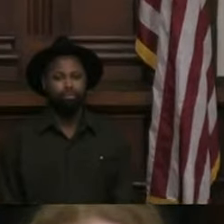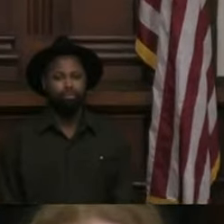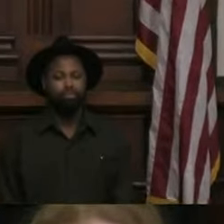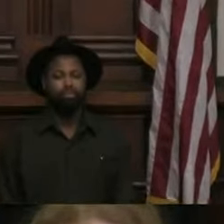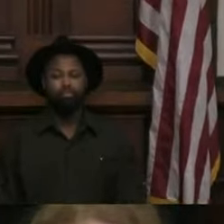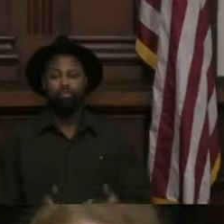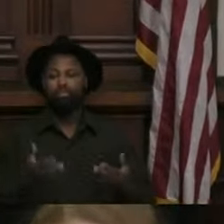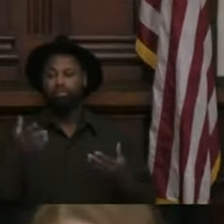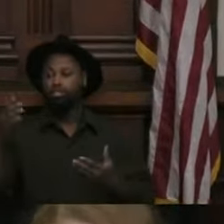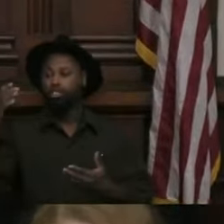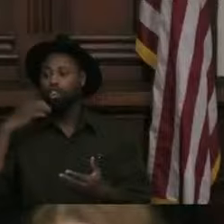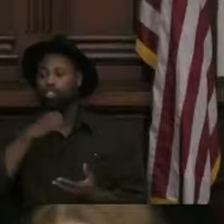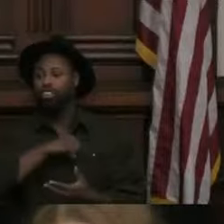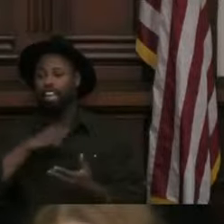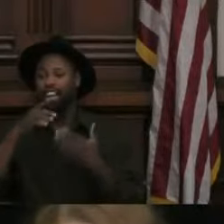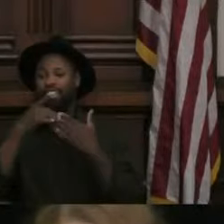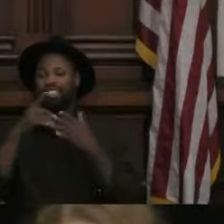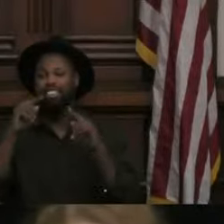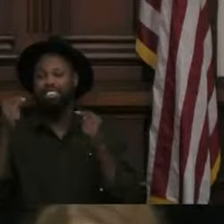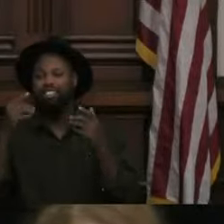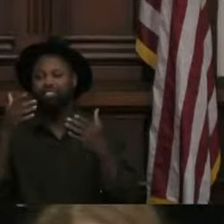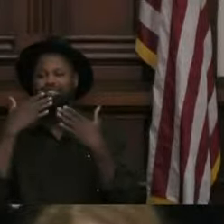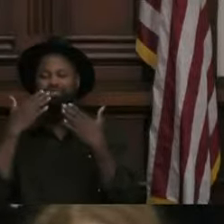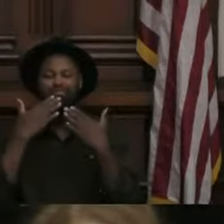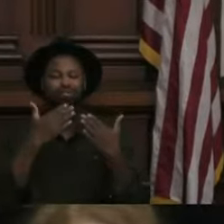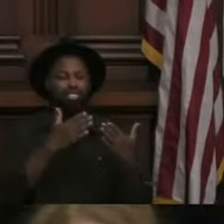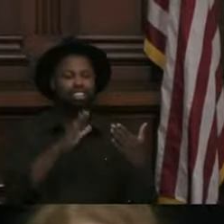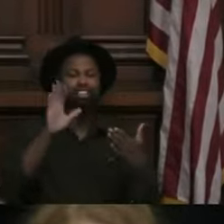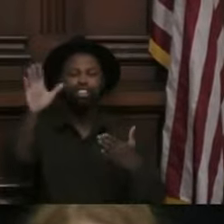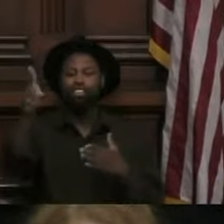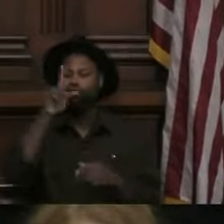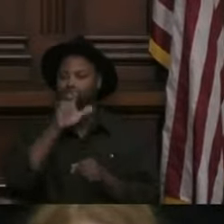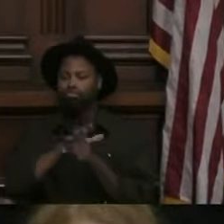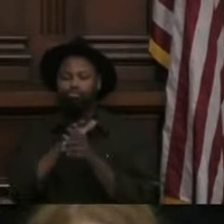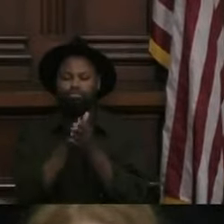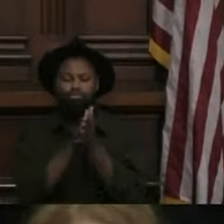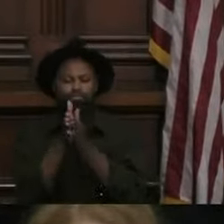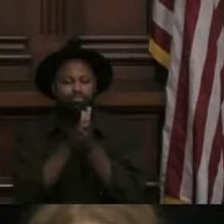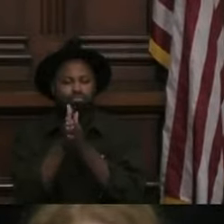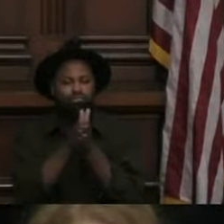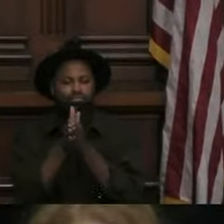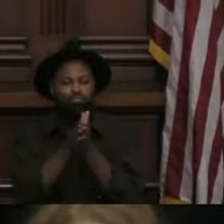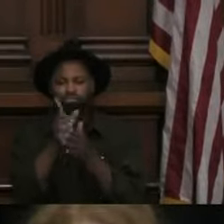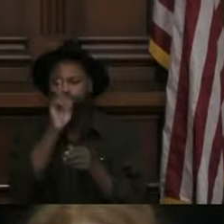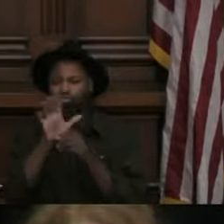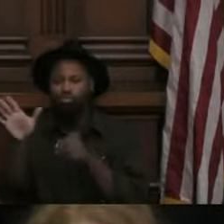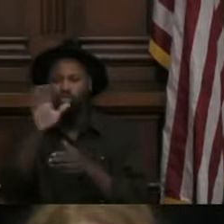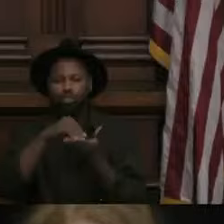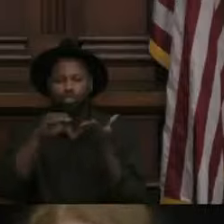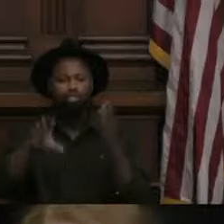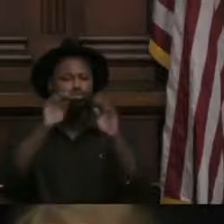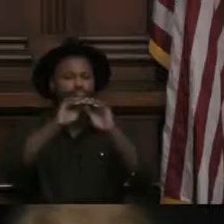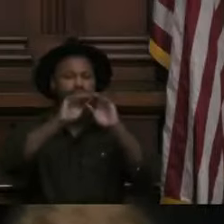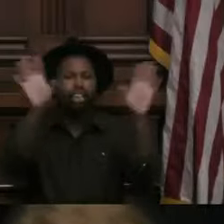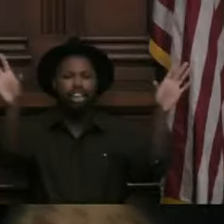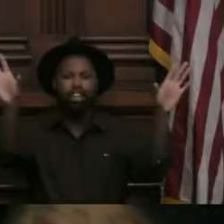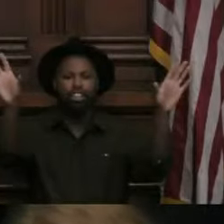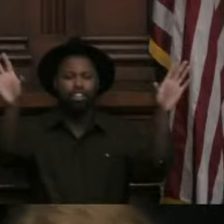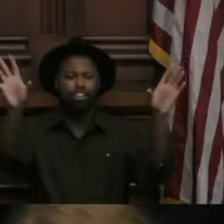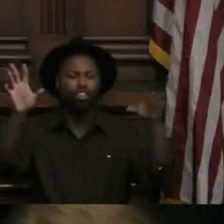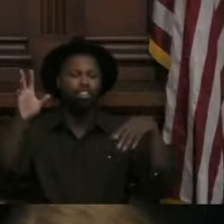To the coaching staff and the leadership team, thank you for your guidance and passion. Your dedication to your students is clearly